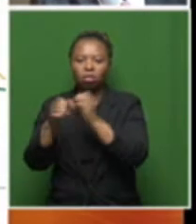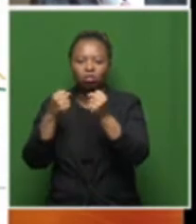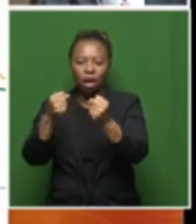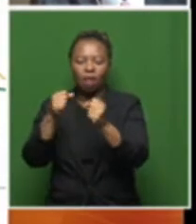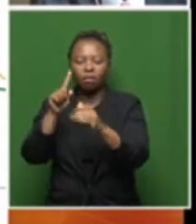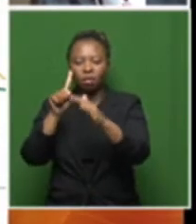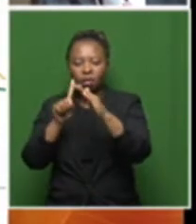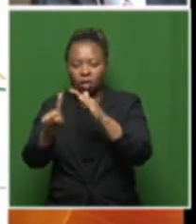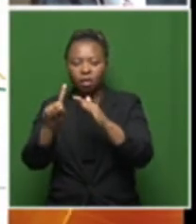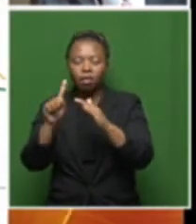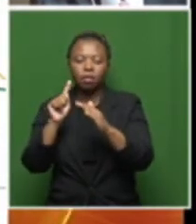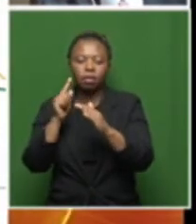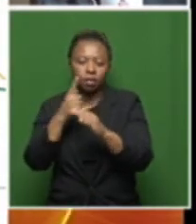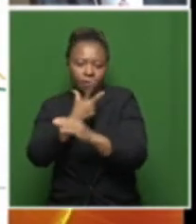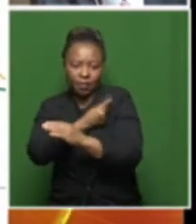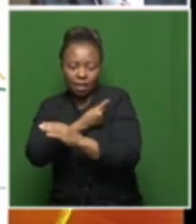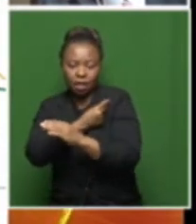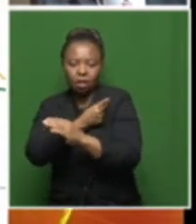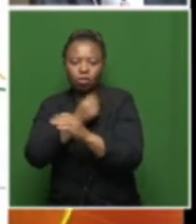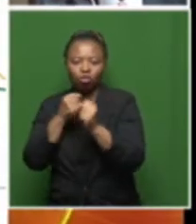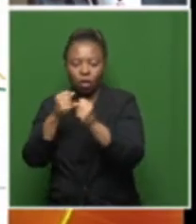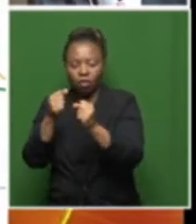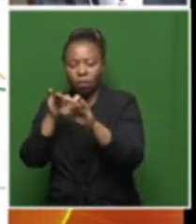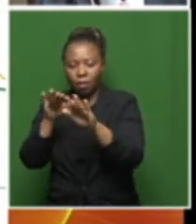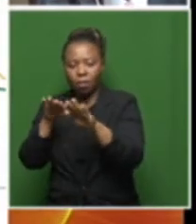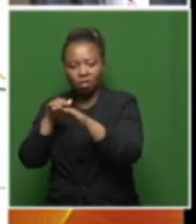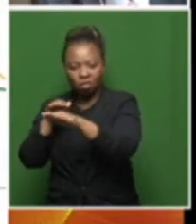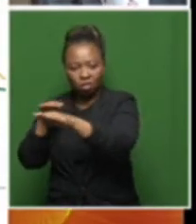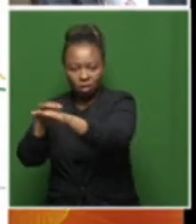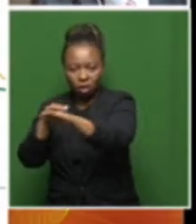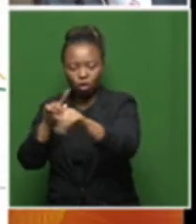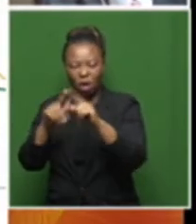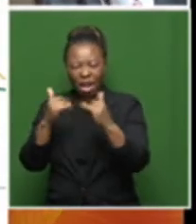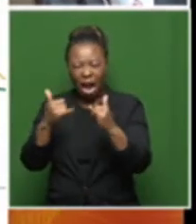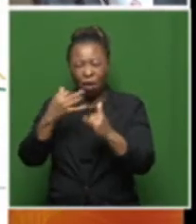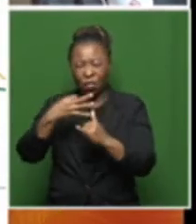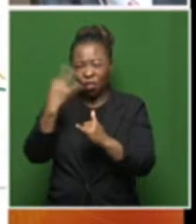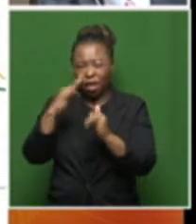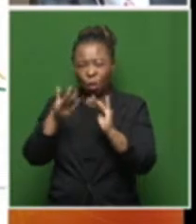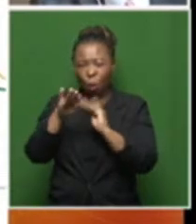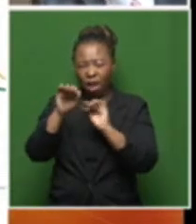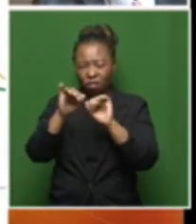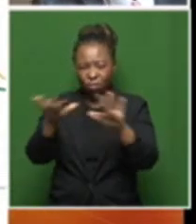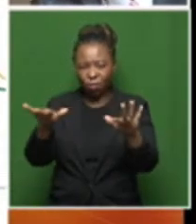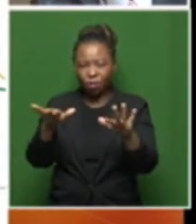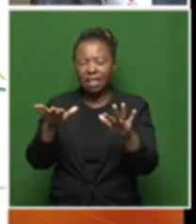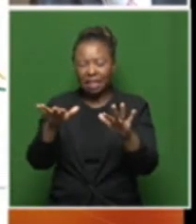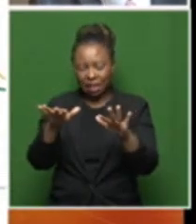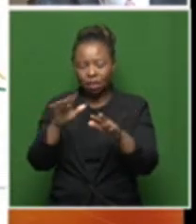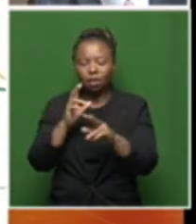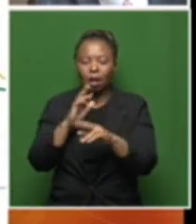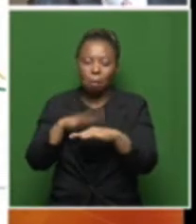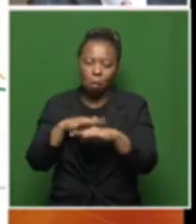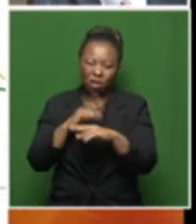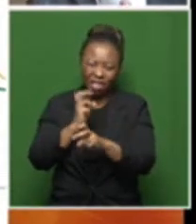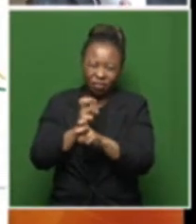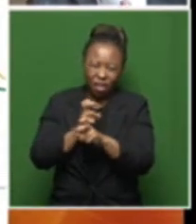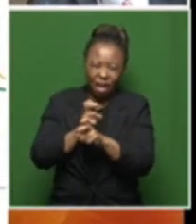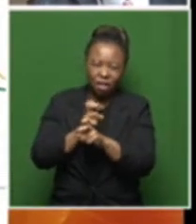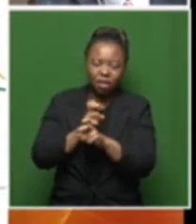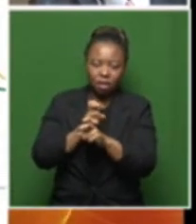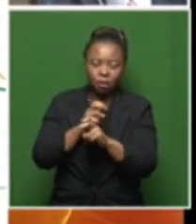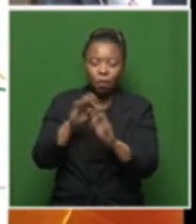Gauteng department. They are obviously experiencing the brunt of the third wave at the moment, and it makes it a little bit more difficult for their